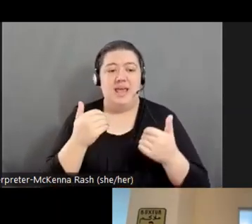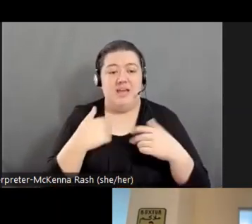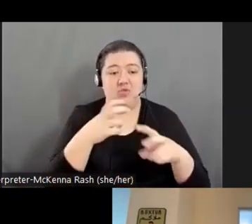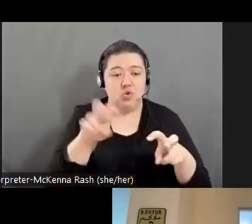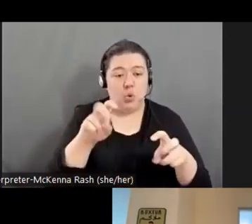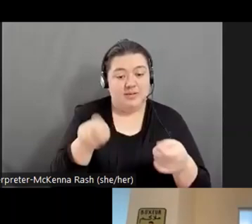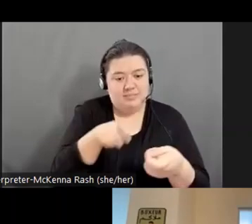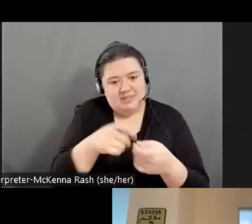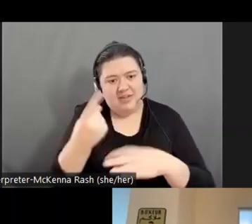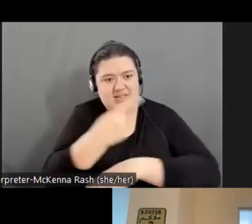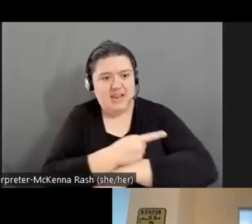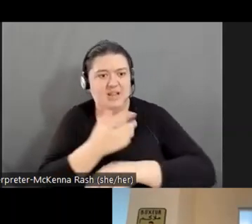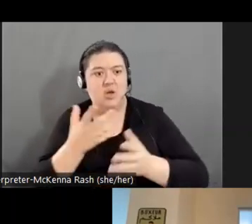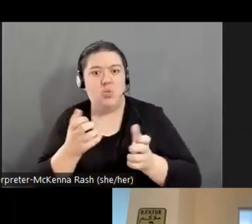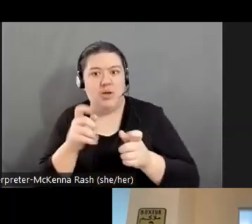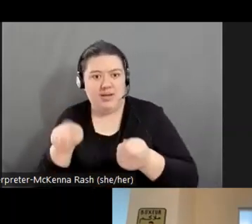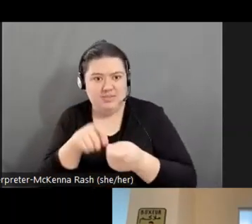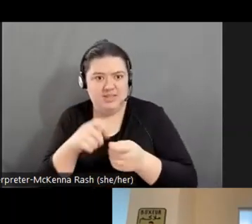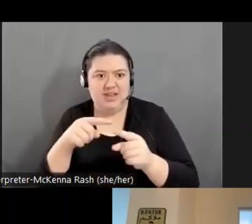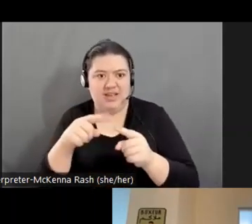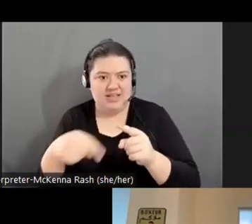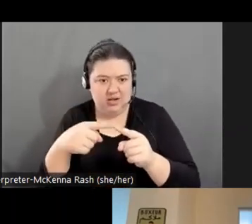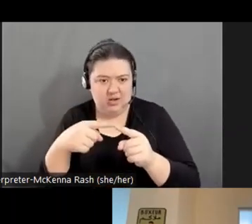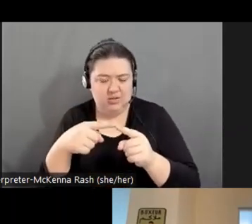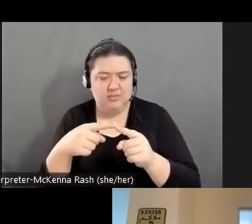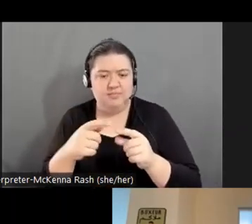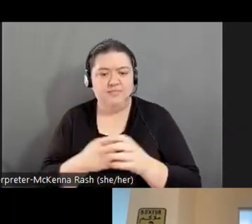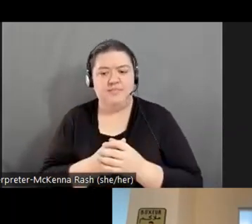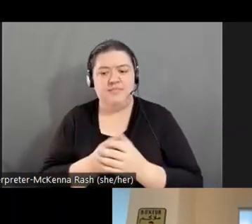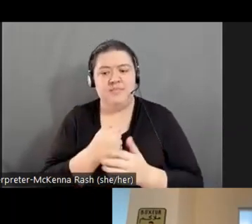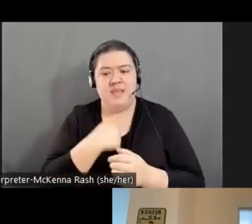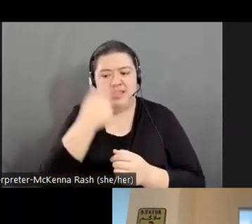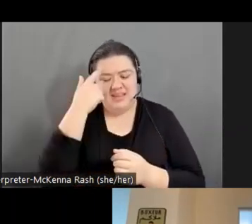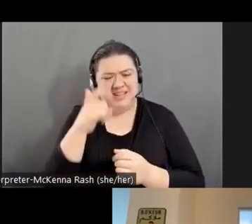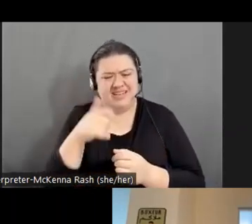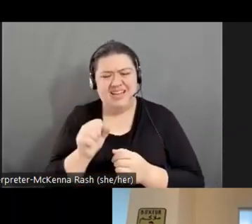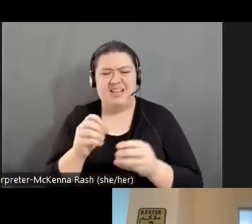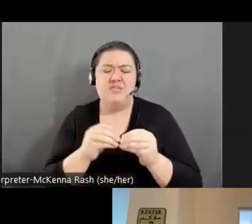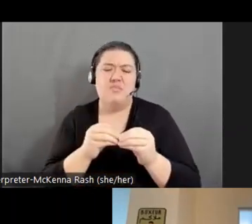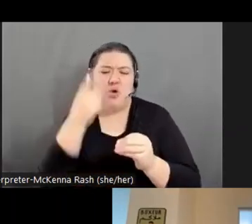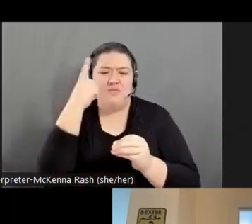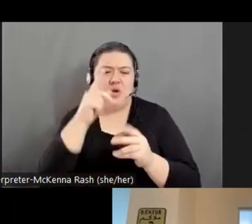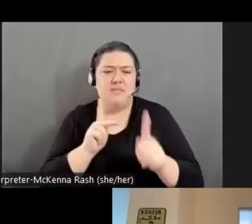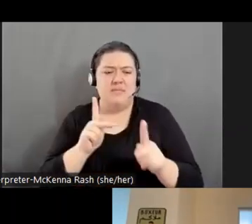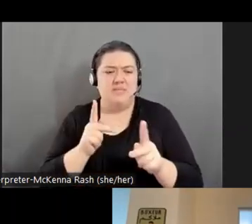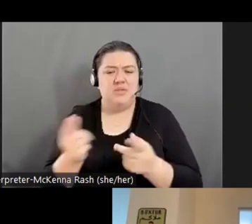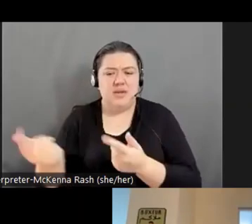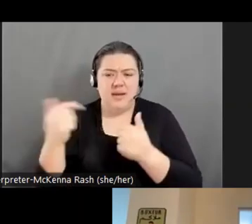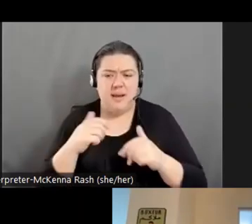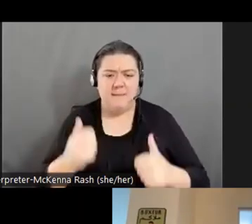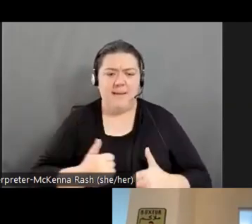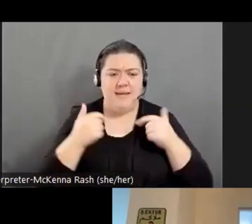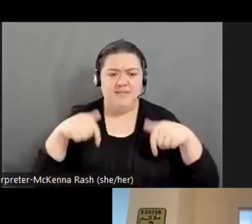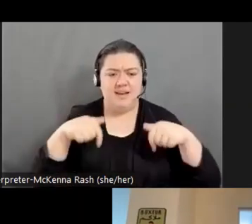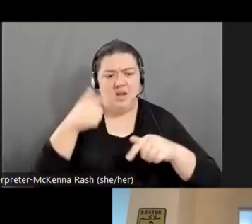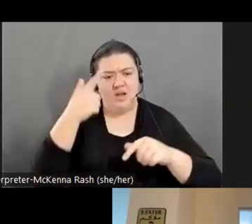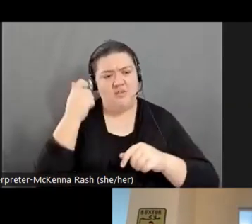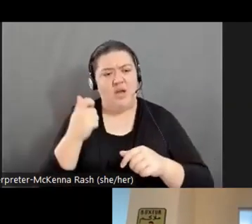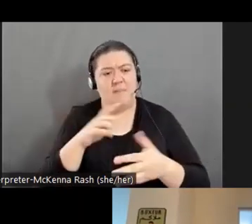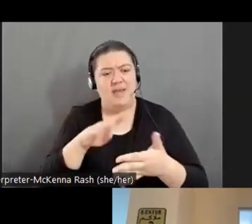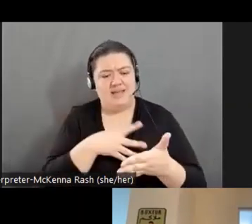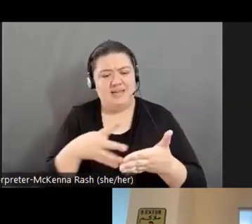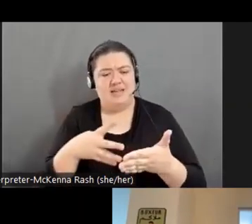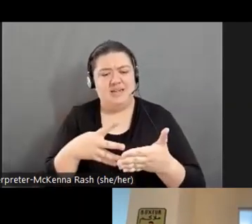go to a specific cycle. I think, yeah, it's more people who want to come and be able to live here, because obviously from a booking